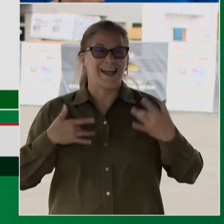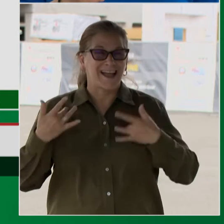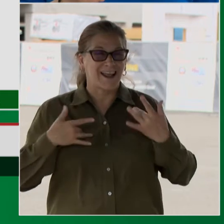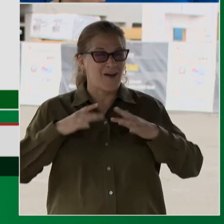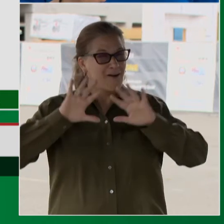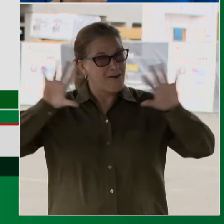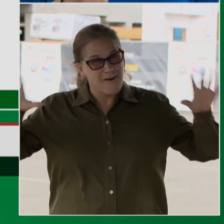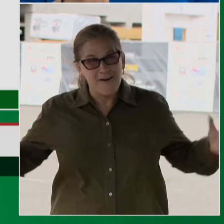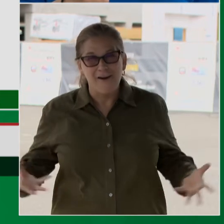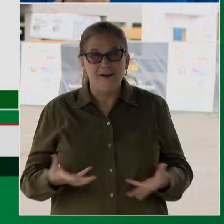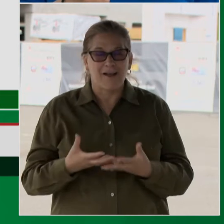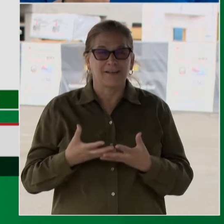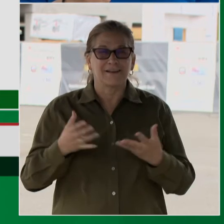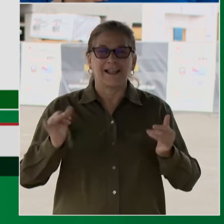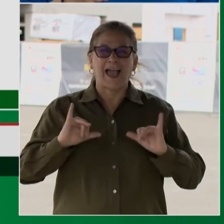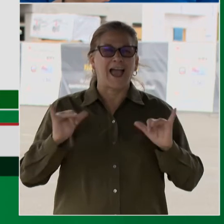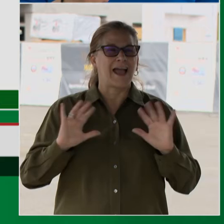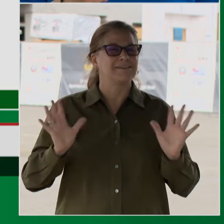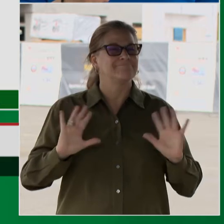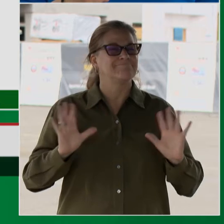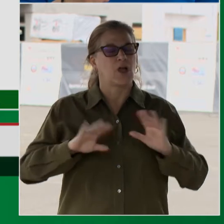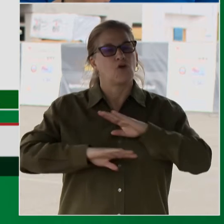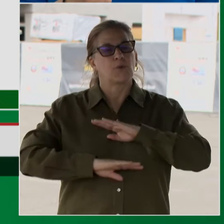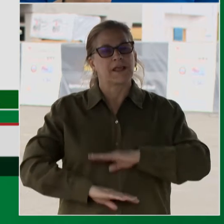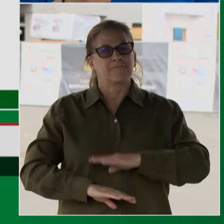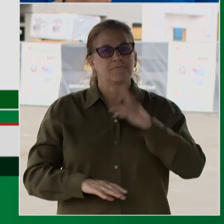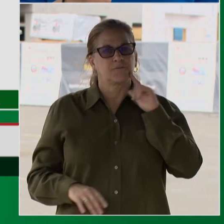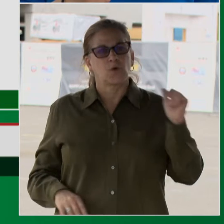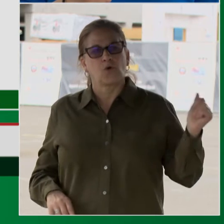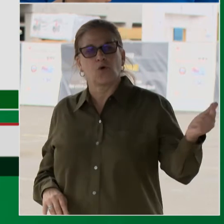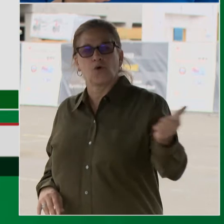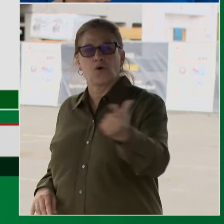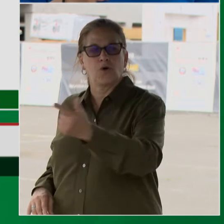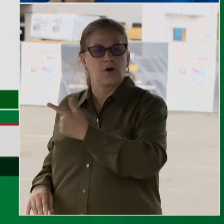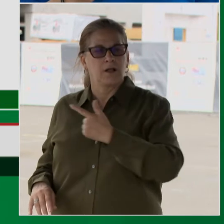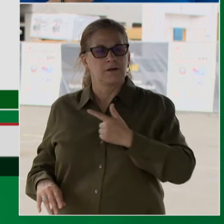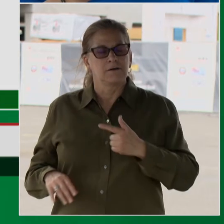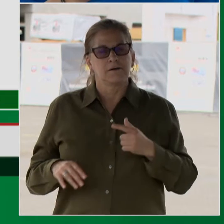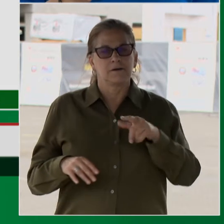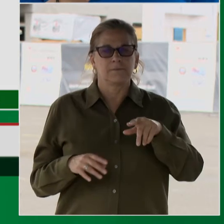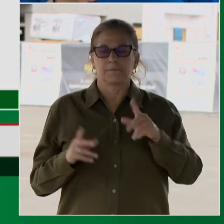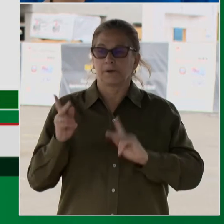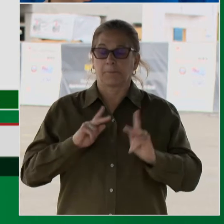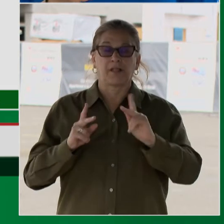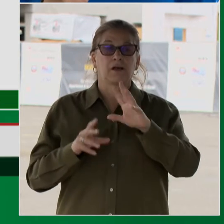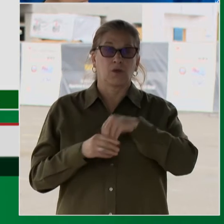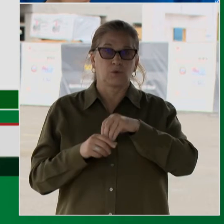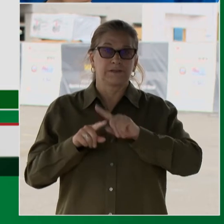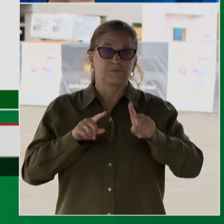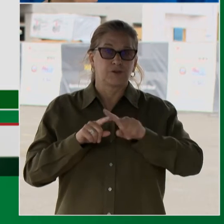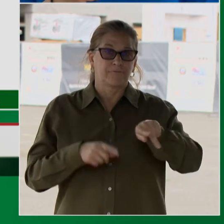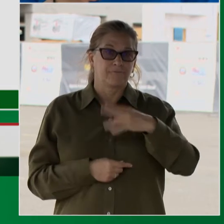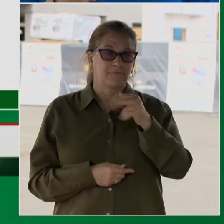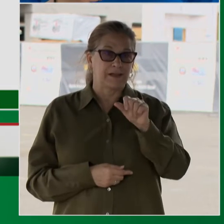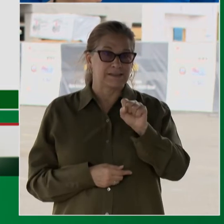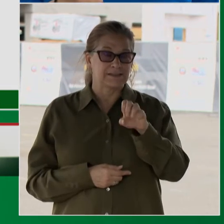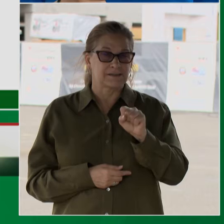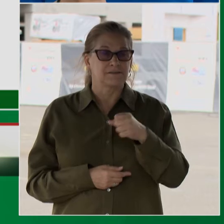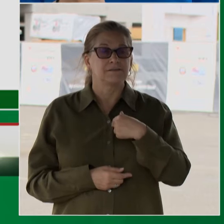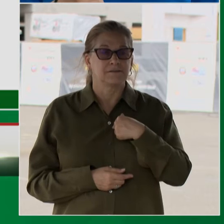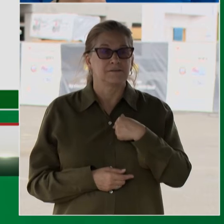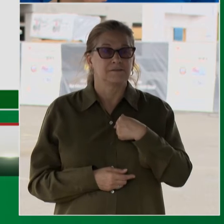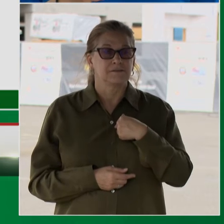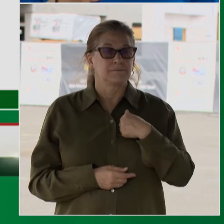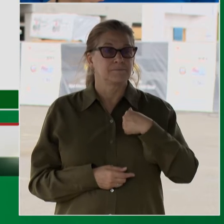of relief of the various fees. I mean, I know our businesses, so I was a former small business, so anytime there's a relief